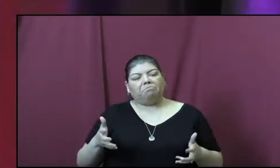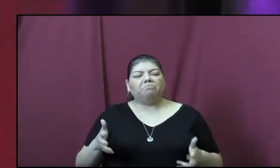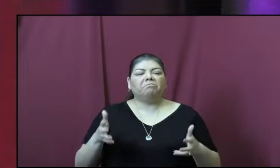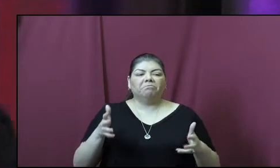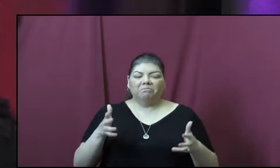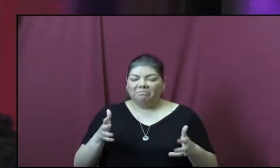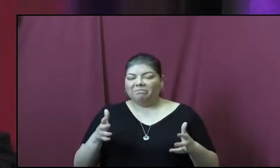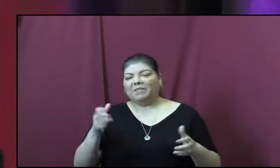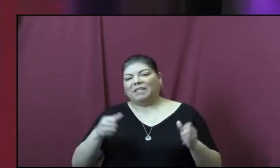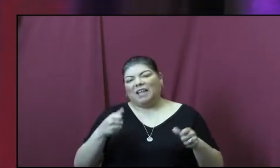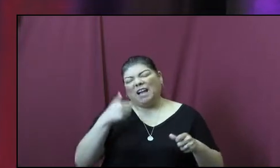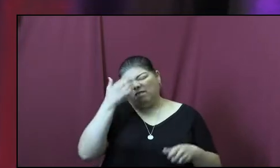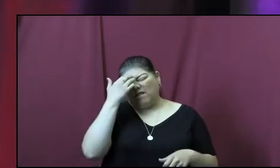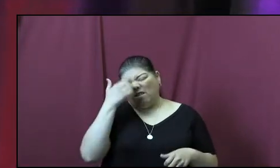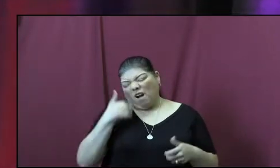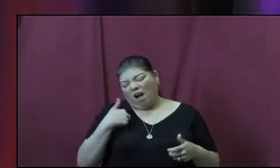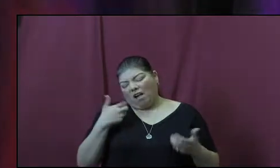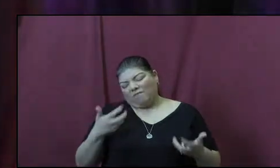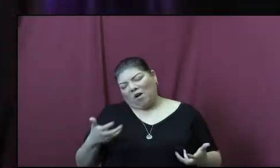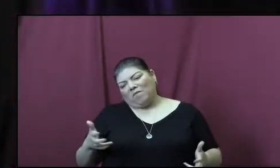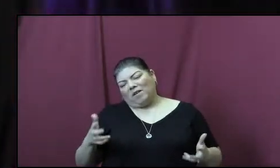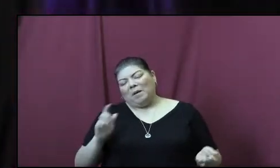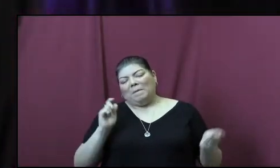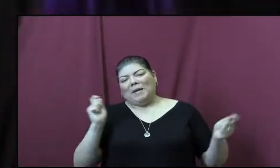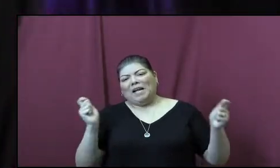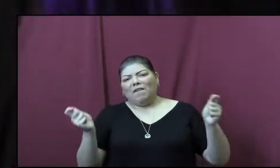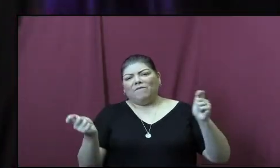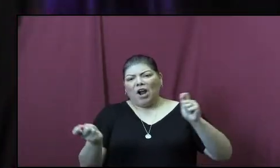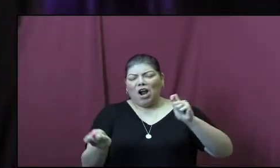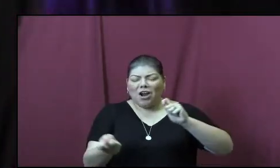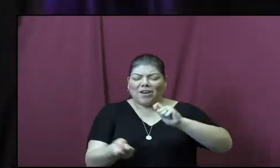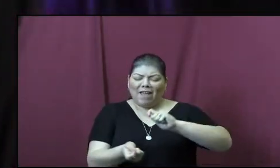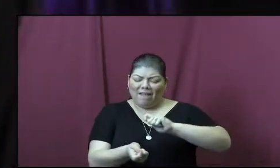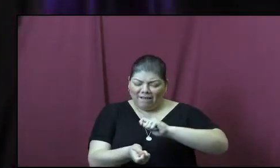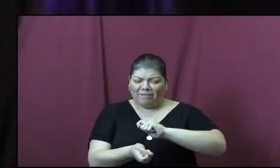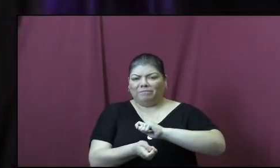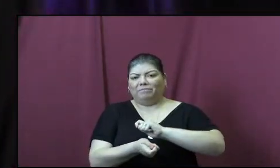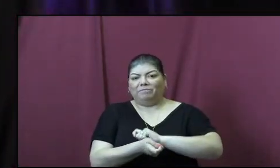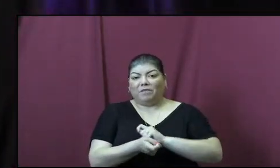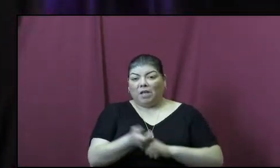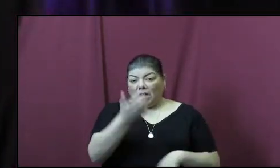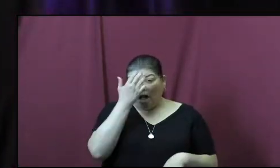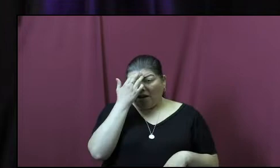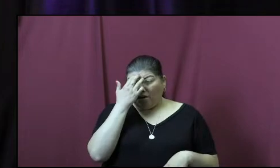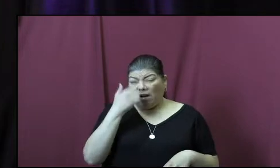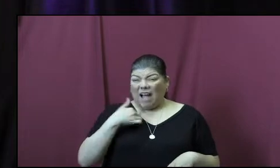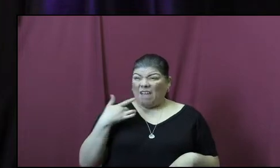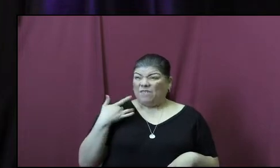Yeah.